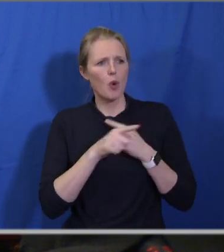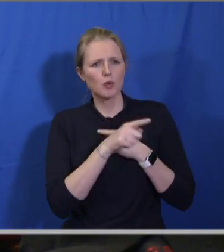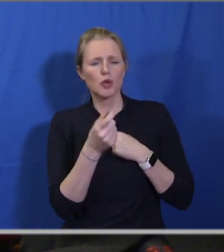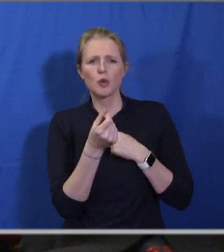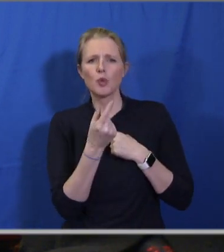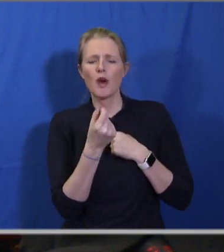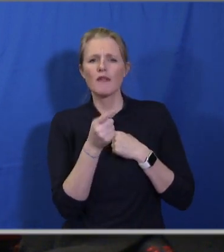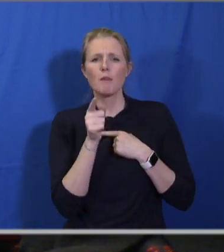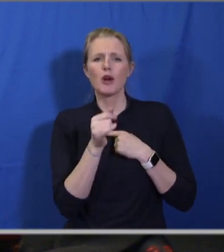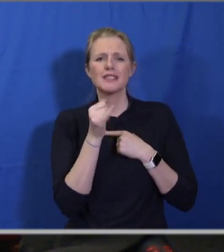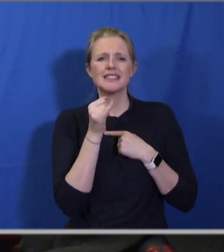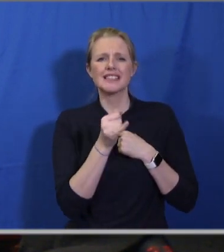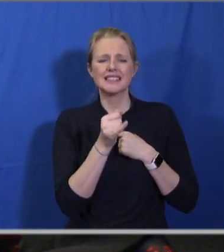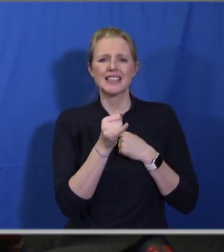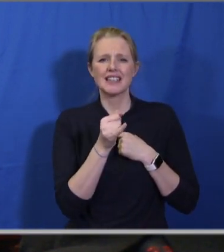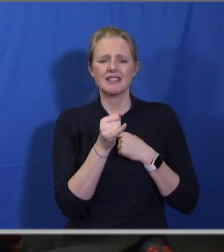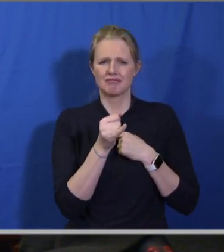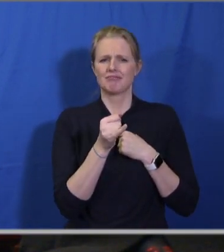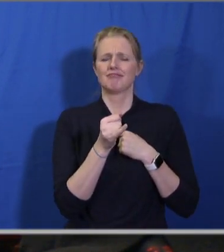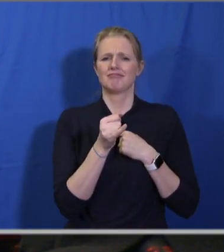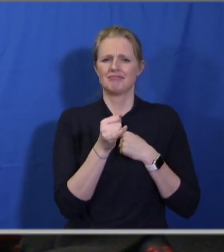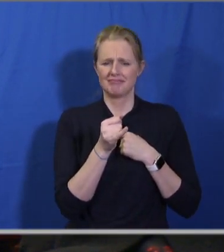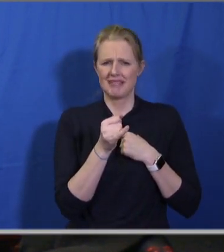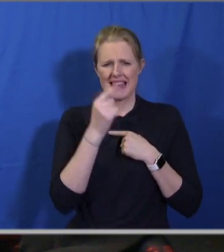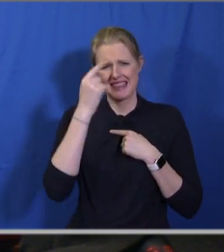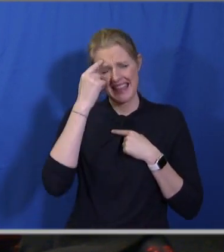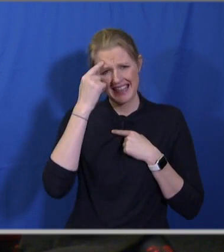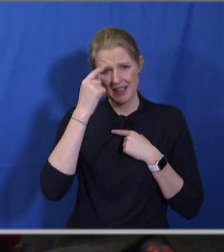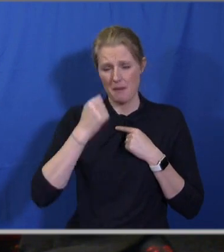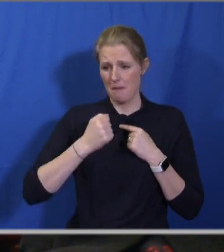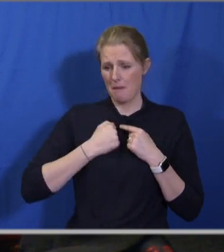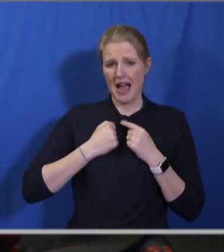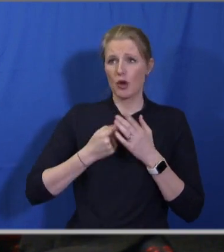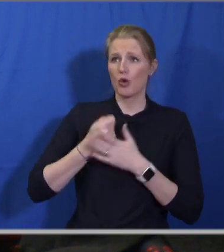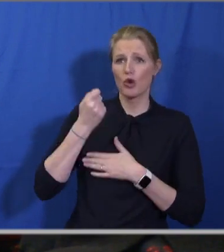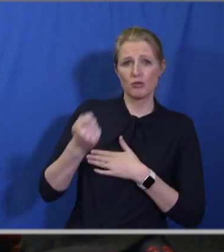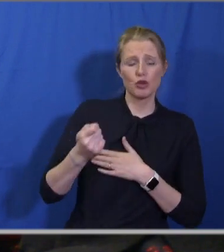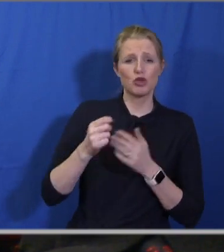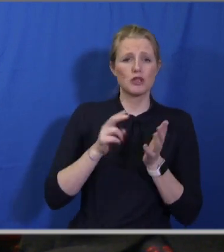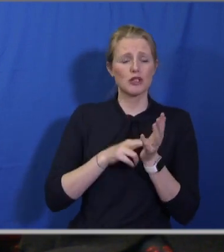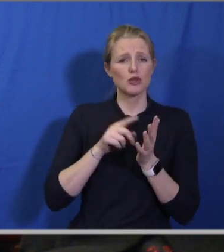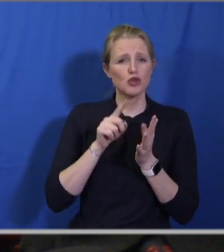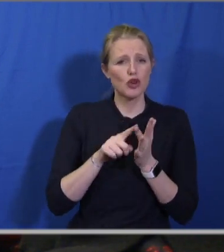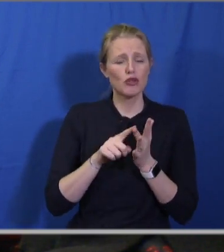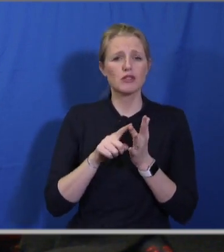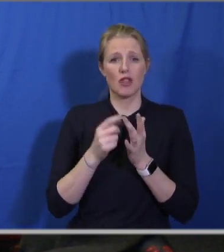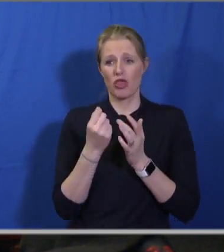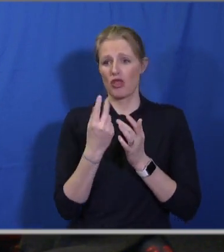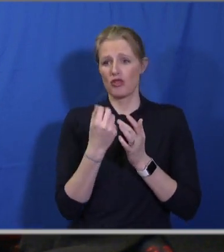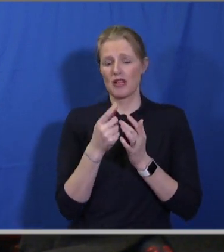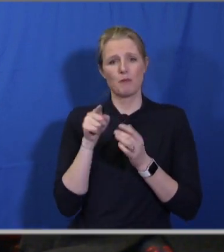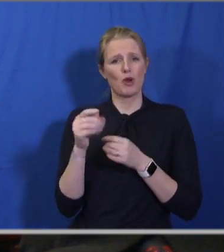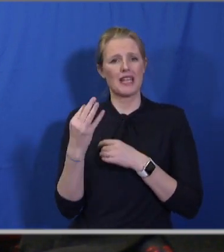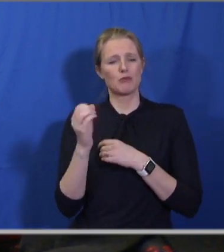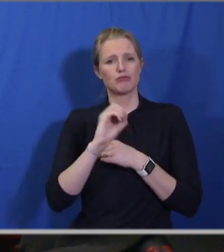that on £13.50 when you take into account my contributions to national insurance, which is 13.8%,